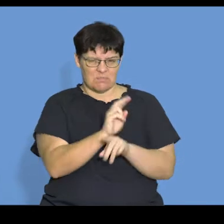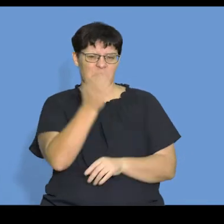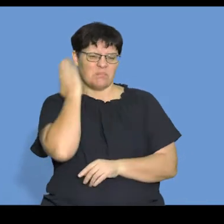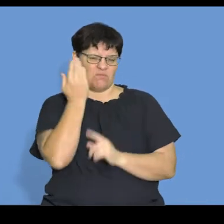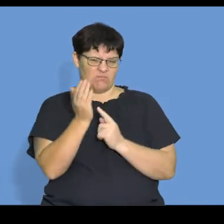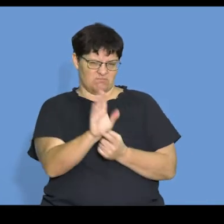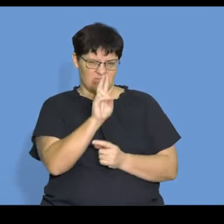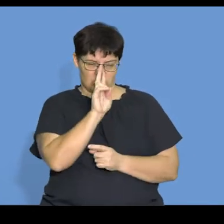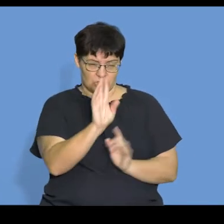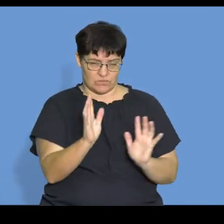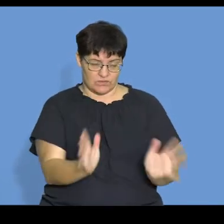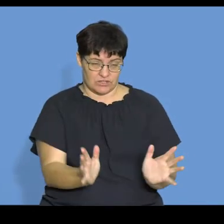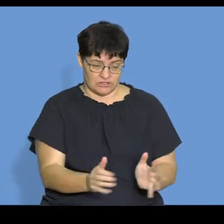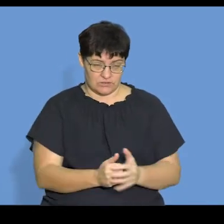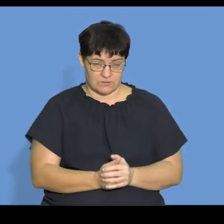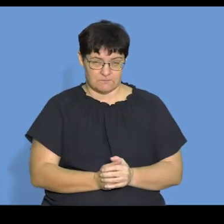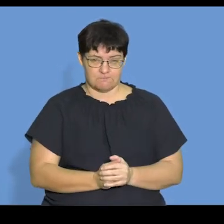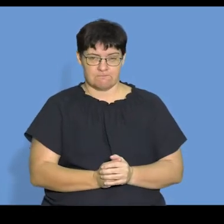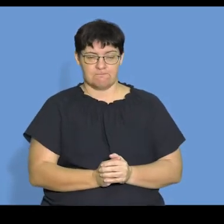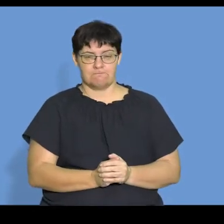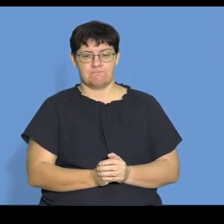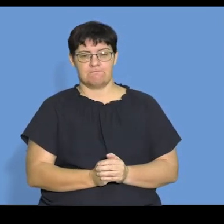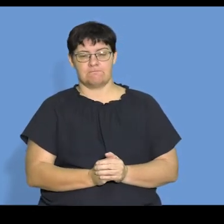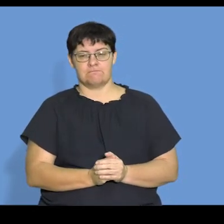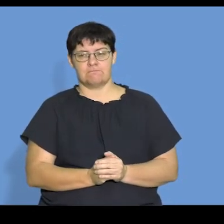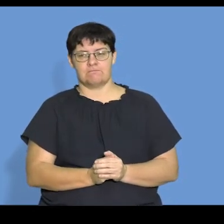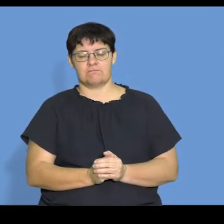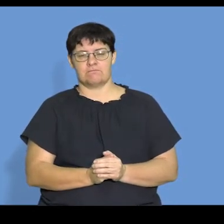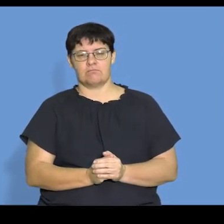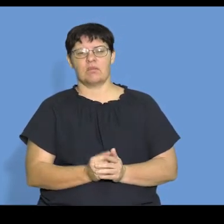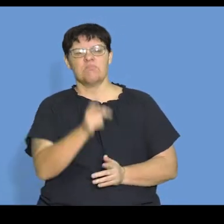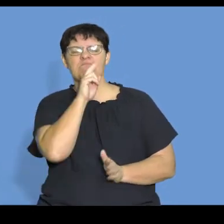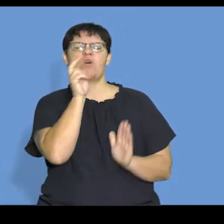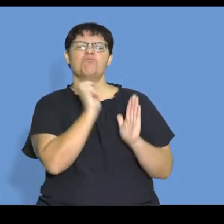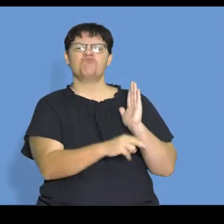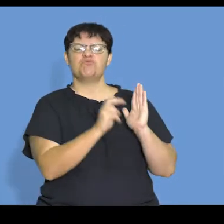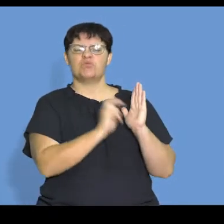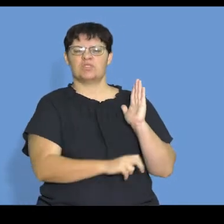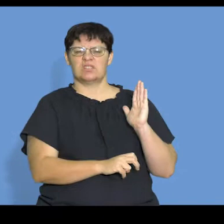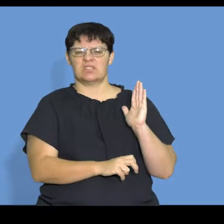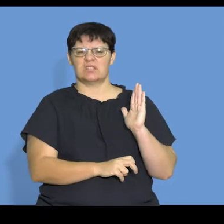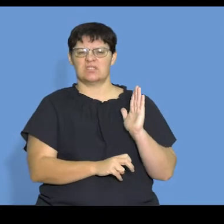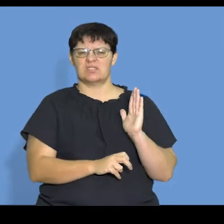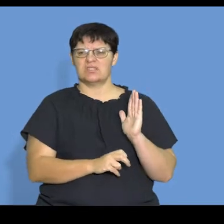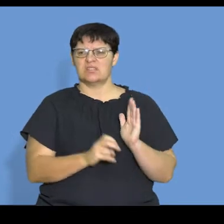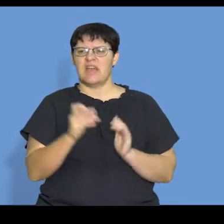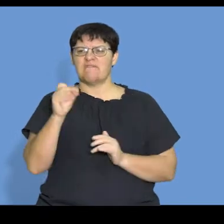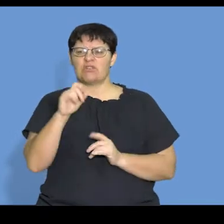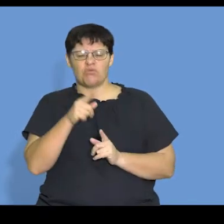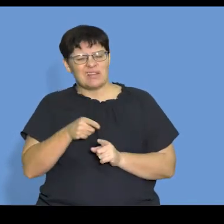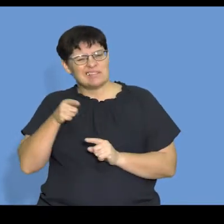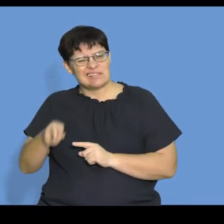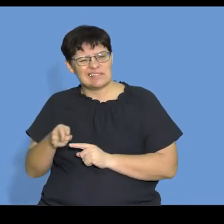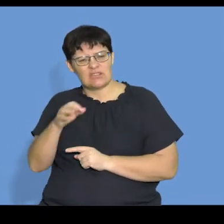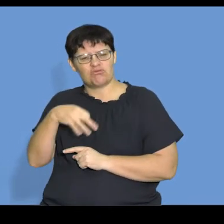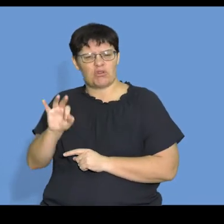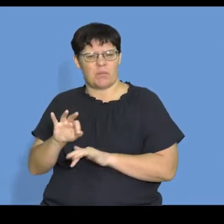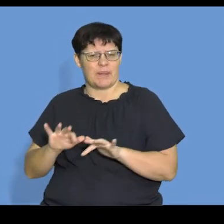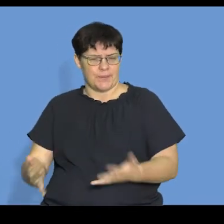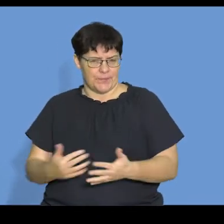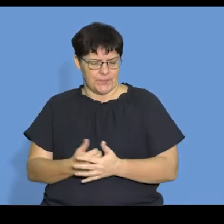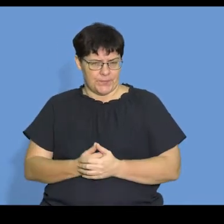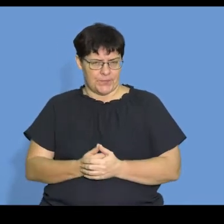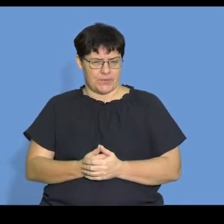slide. Now, let's look at some rules to factorize a trinomial. Firstly, make sure that